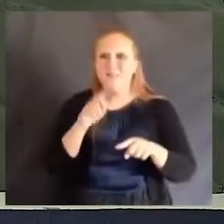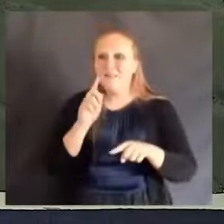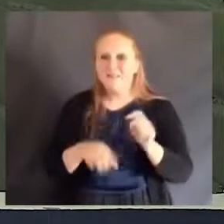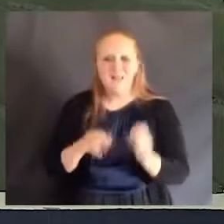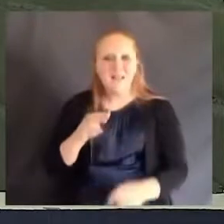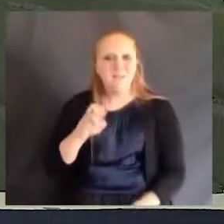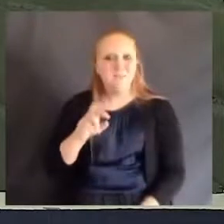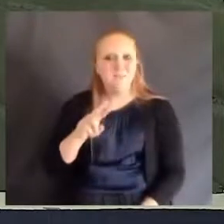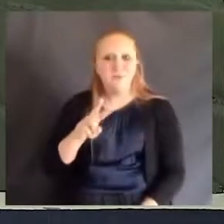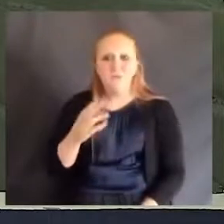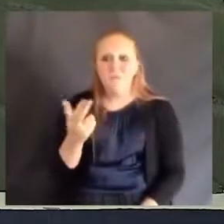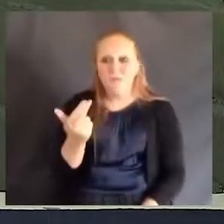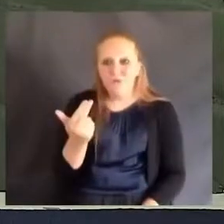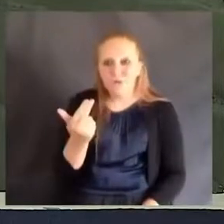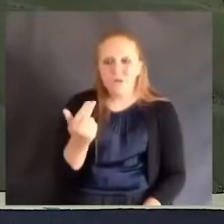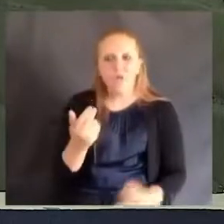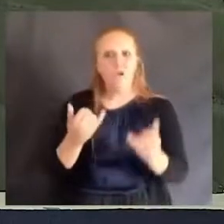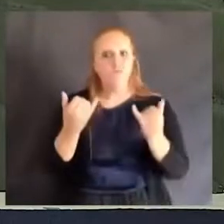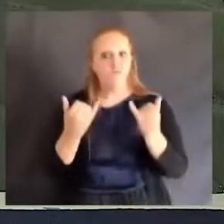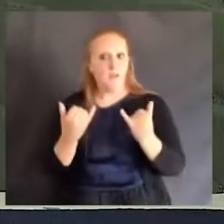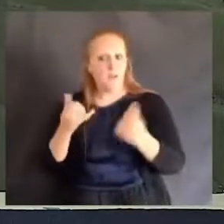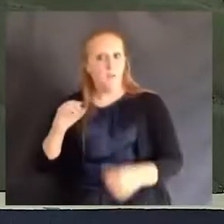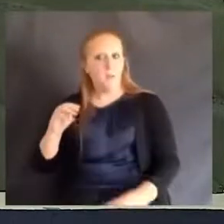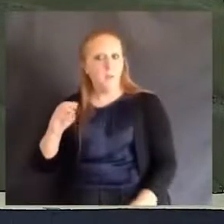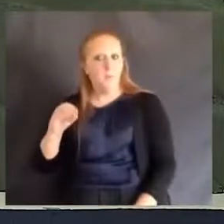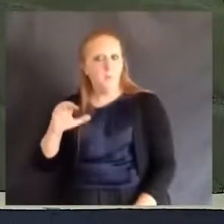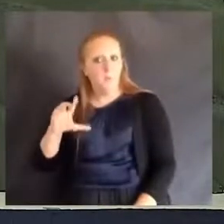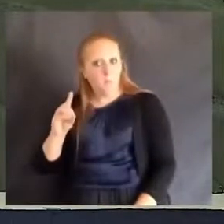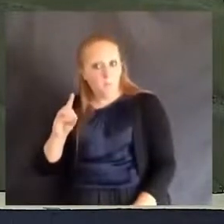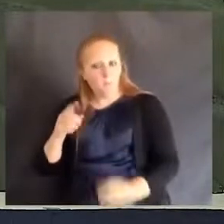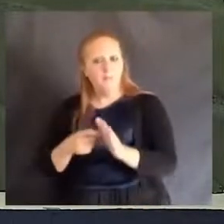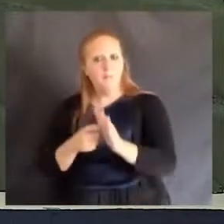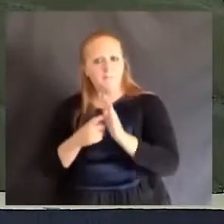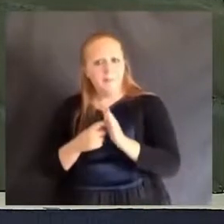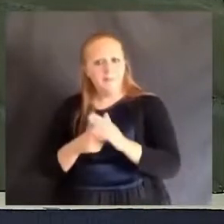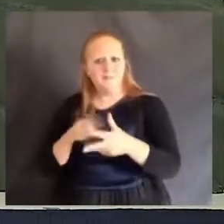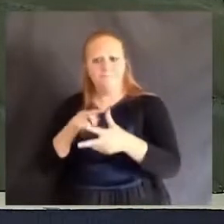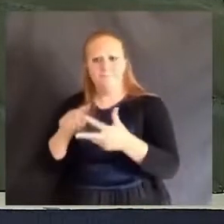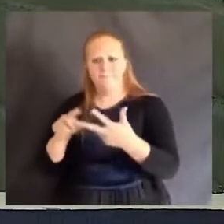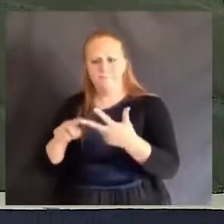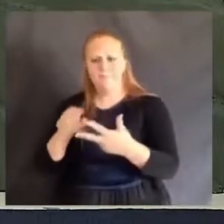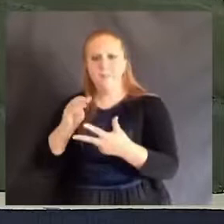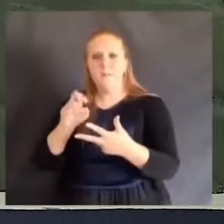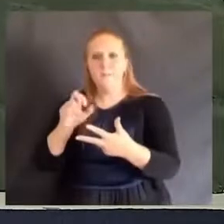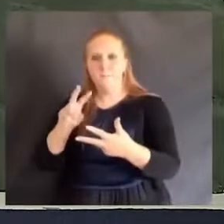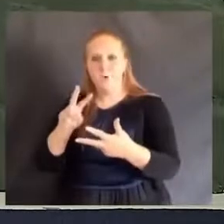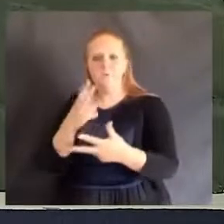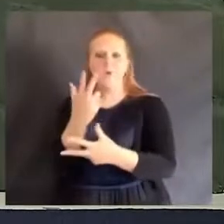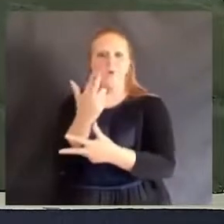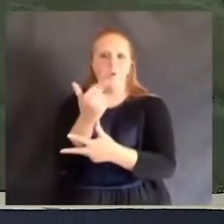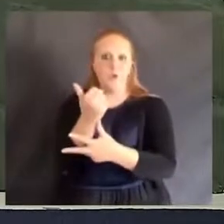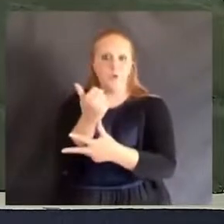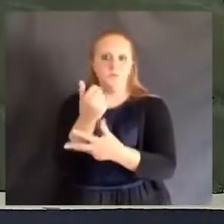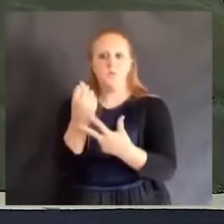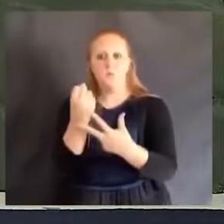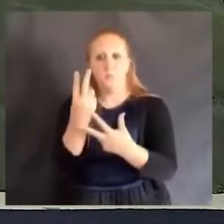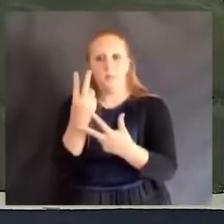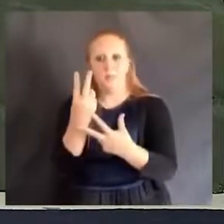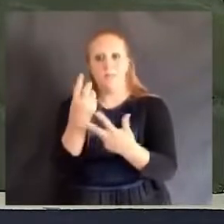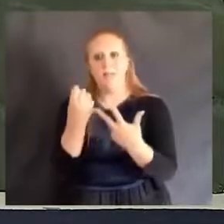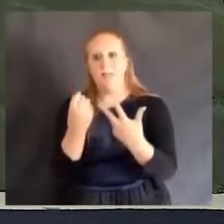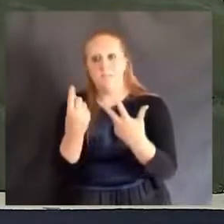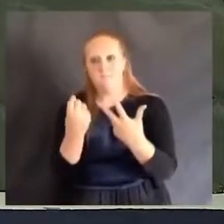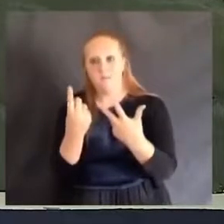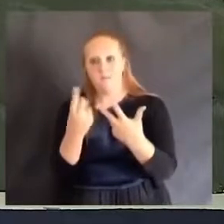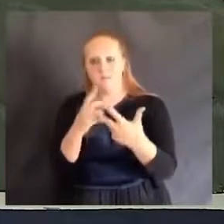we're saying with malls it has to be a MERV 13 or MERV 12 or MERV 11. Would that work in schools?